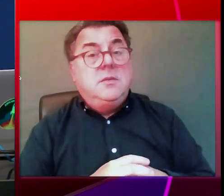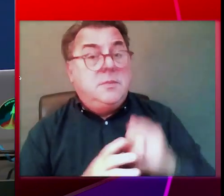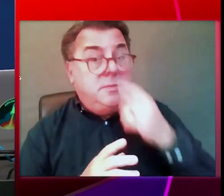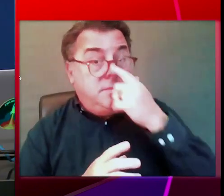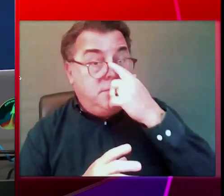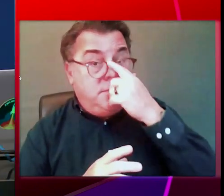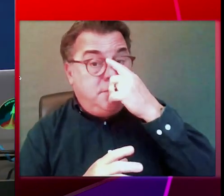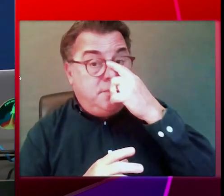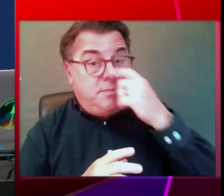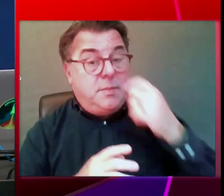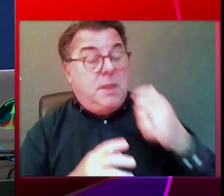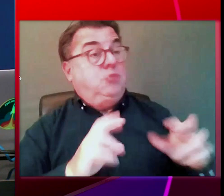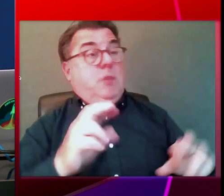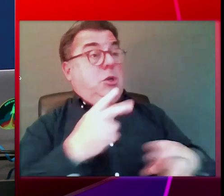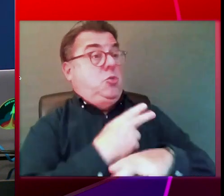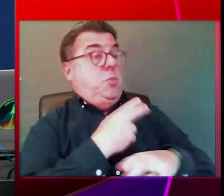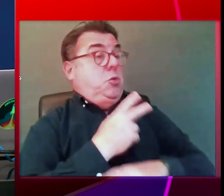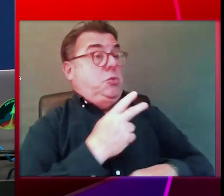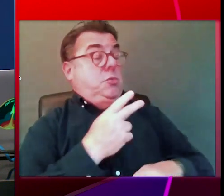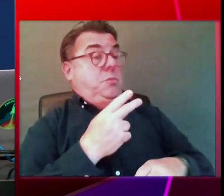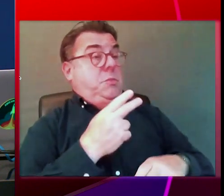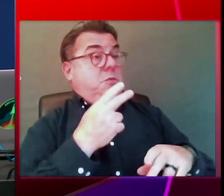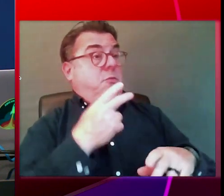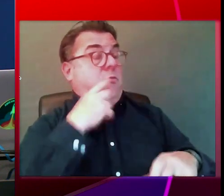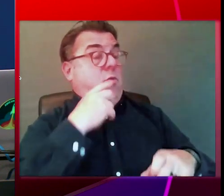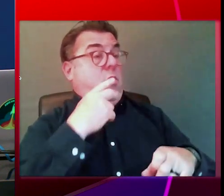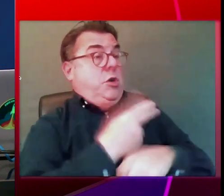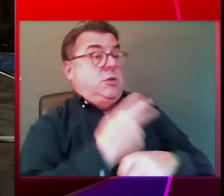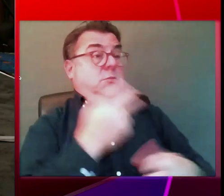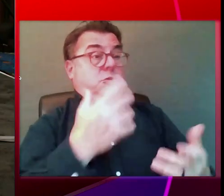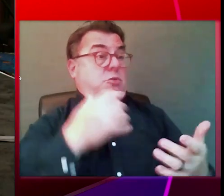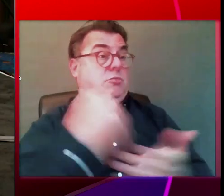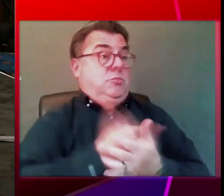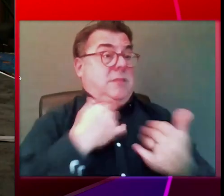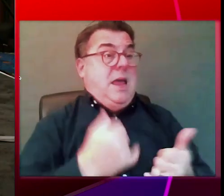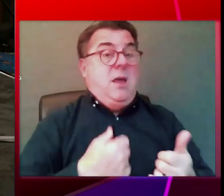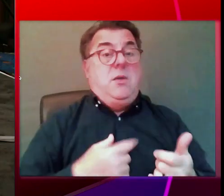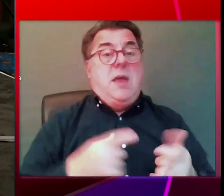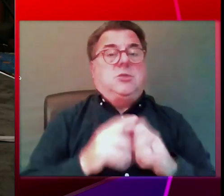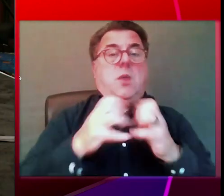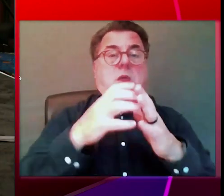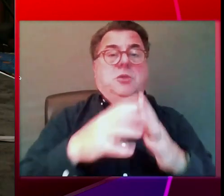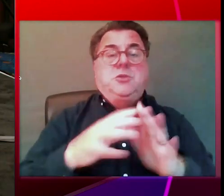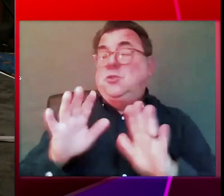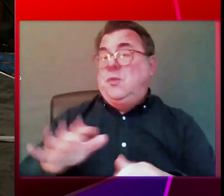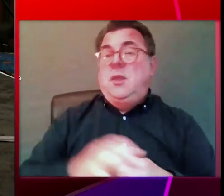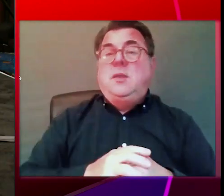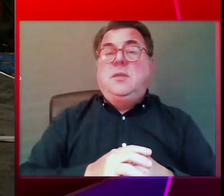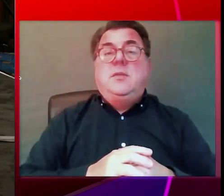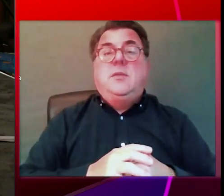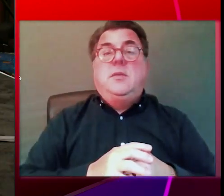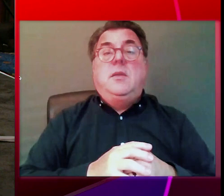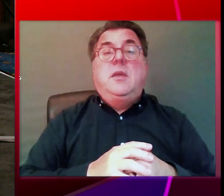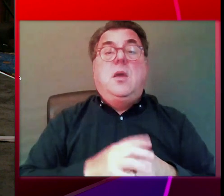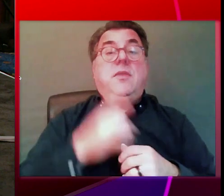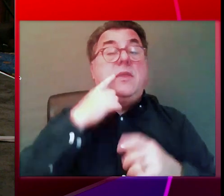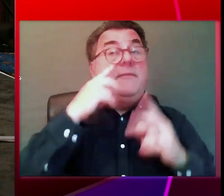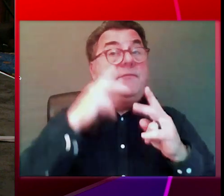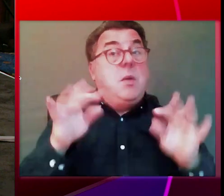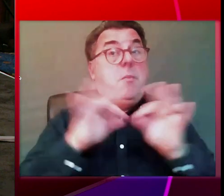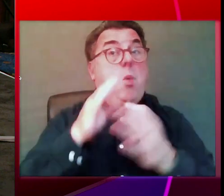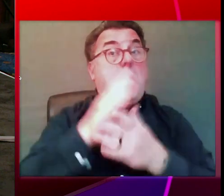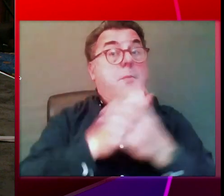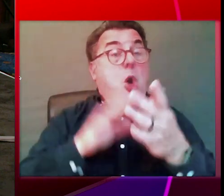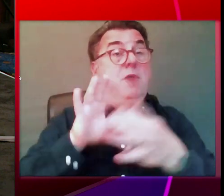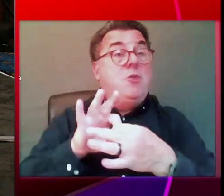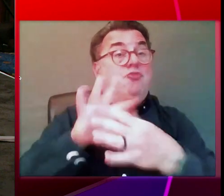by a customer as we launch with AWS. I love that too, that's great. And what I think is the important part of this release is